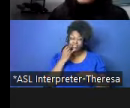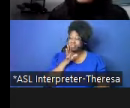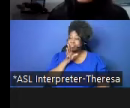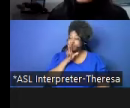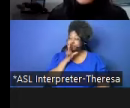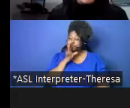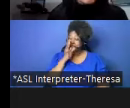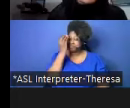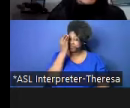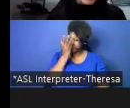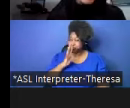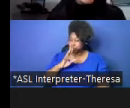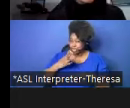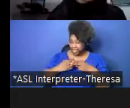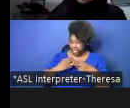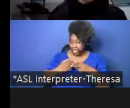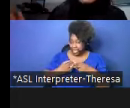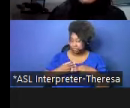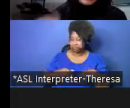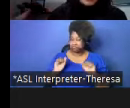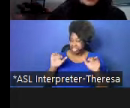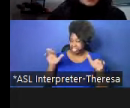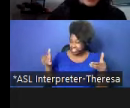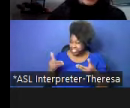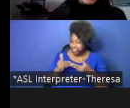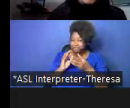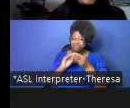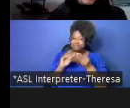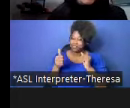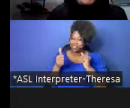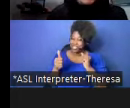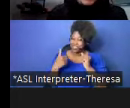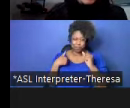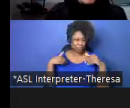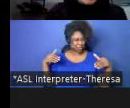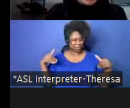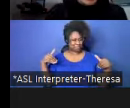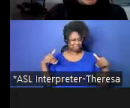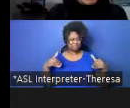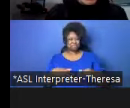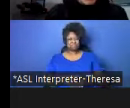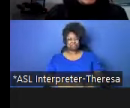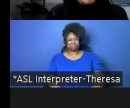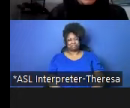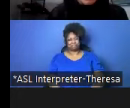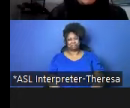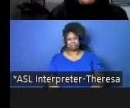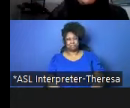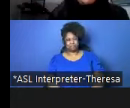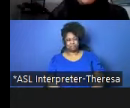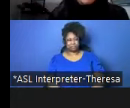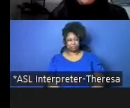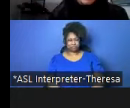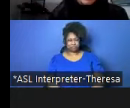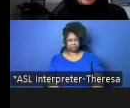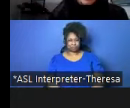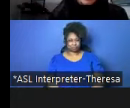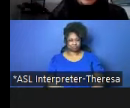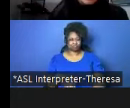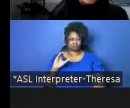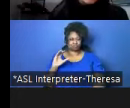sort of your name. Feel free to introduce yourselves, because I know that we didn't do introductions at the beginning of this breakout. That's